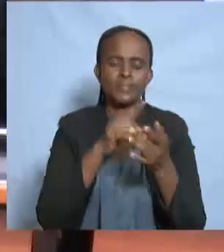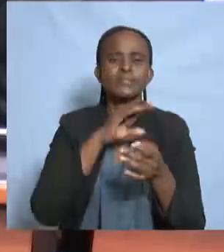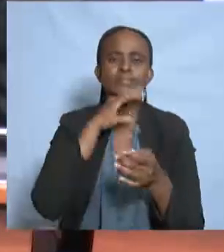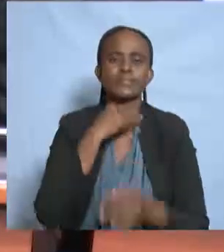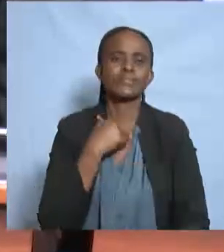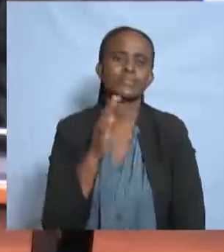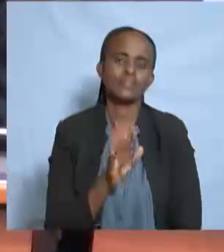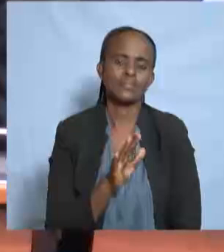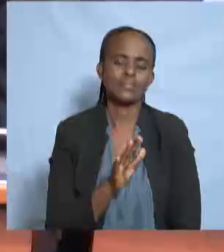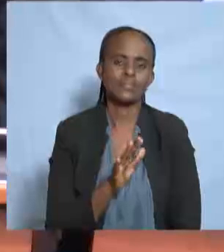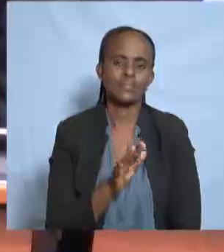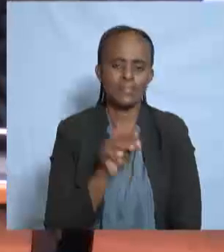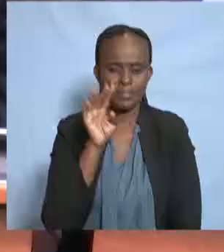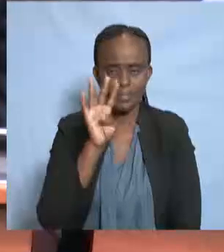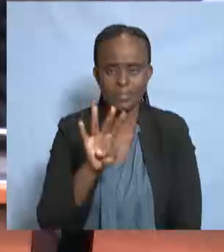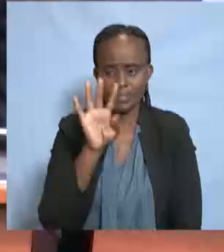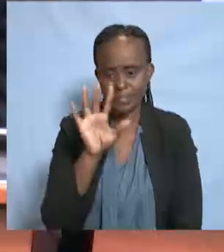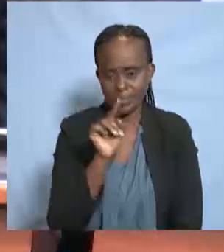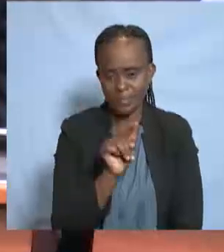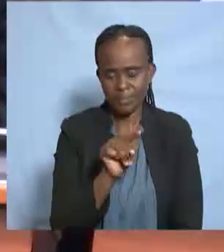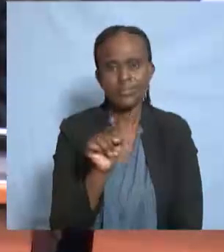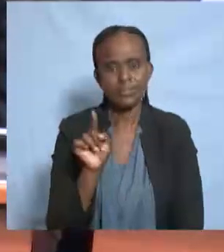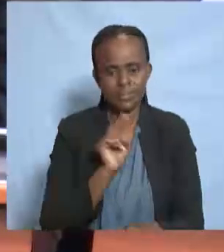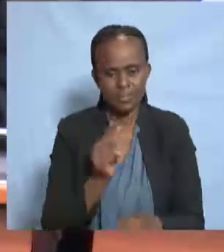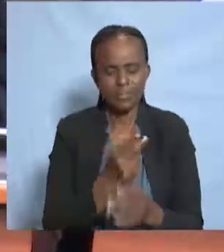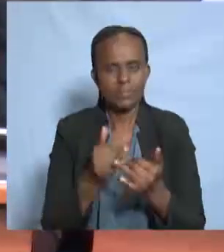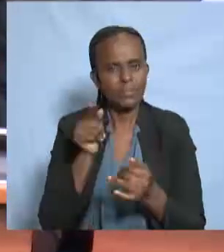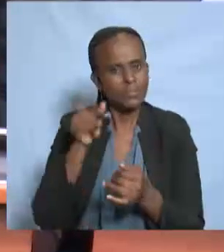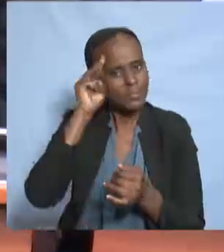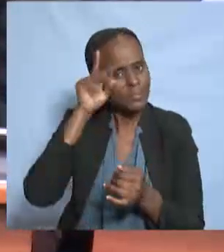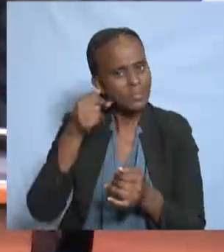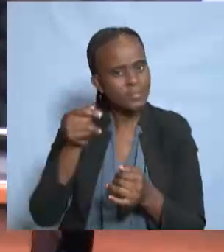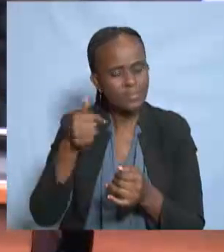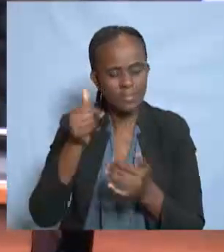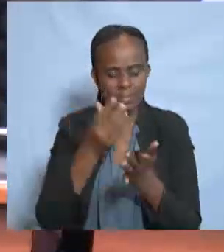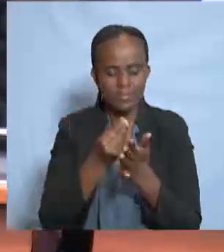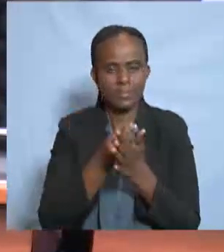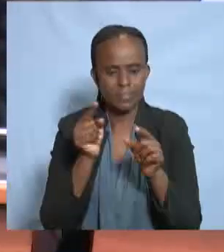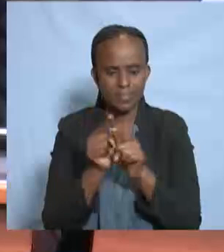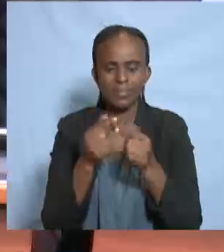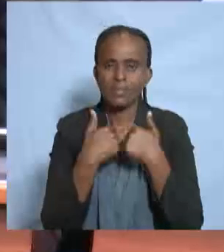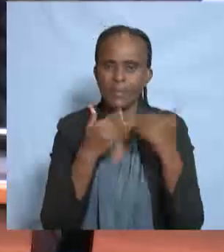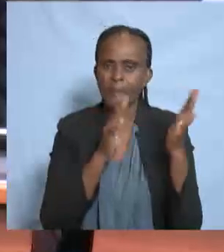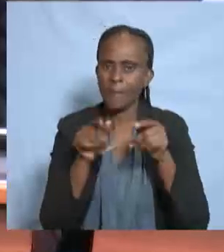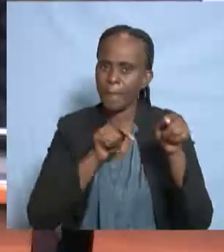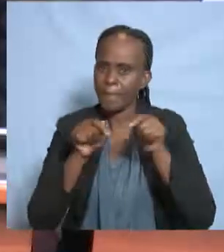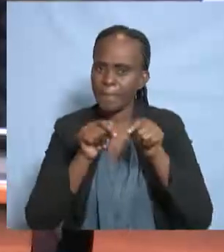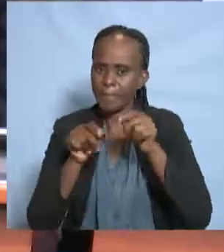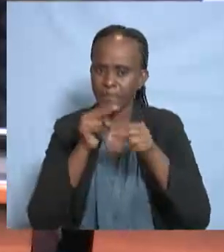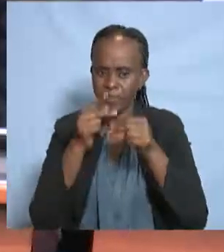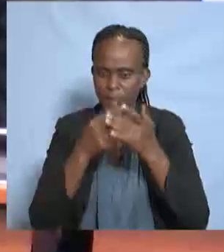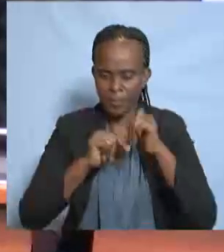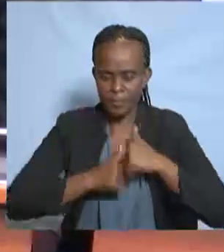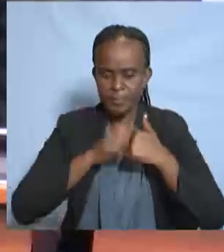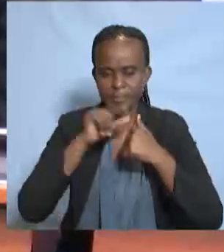sufficient. Section 45 allows the Minister of Finance to come up with regulations, meaning we